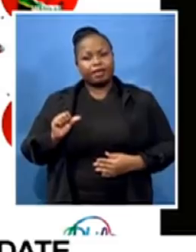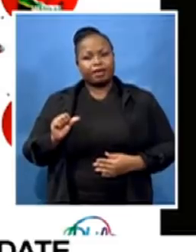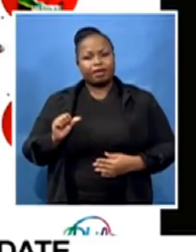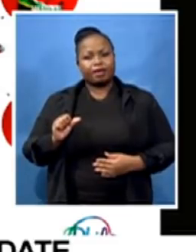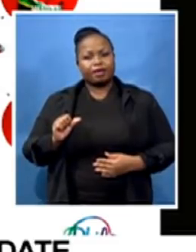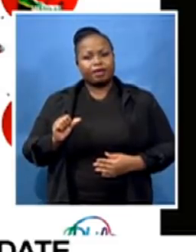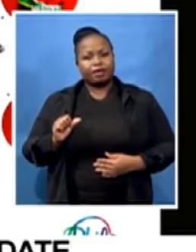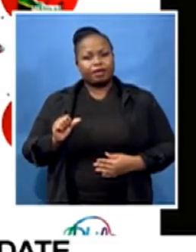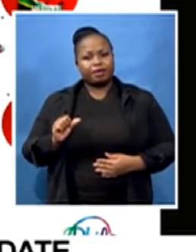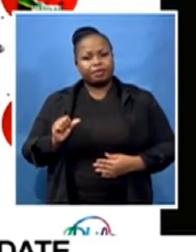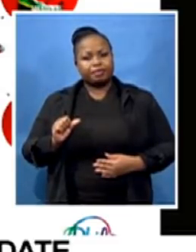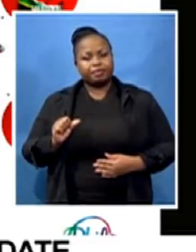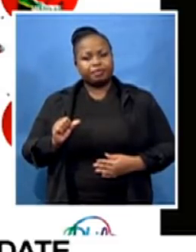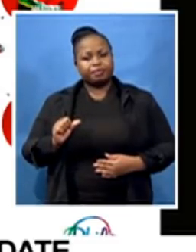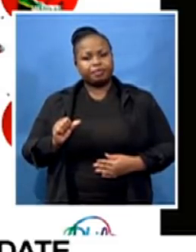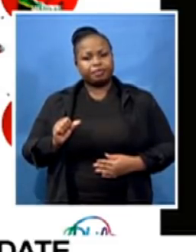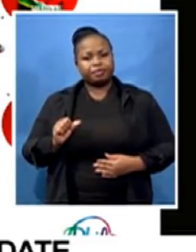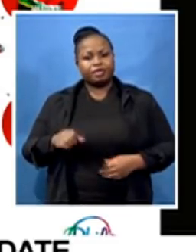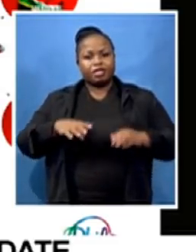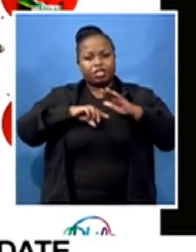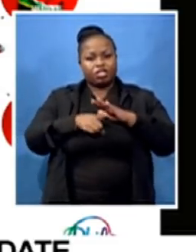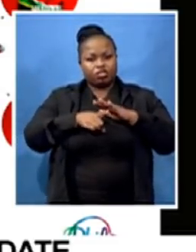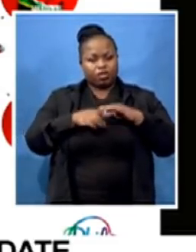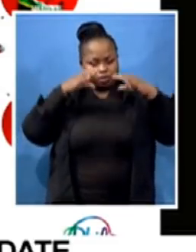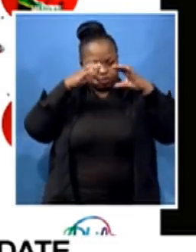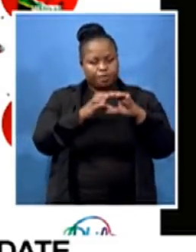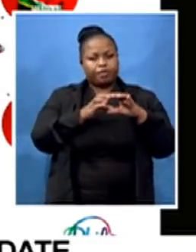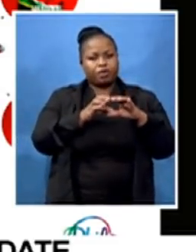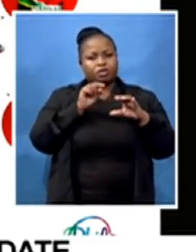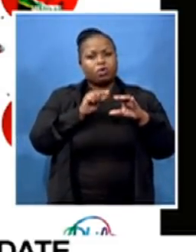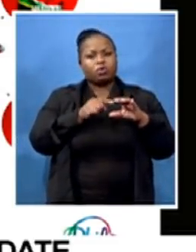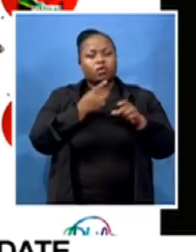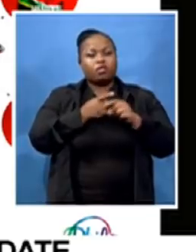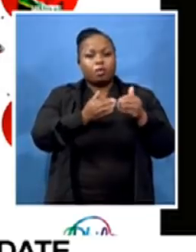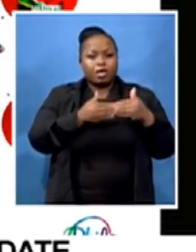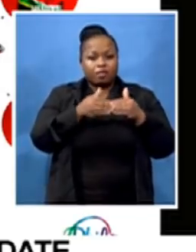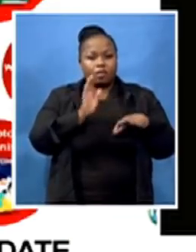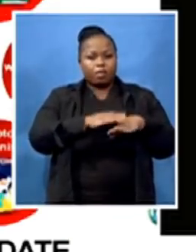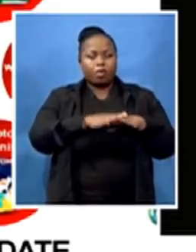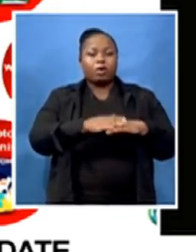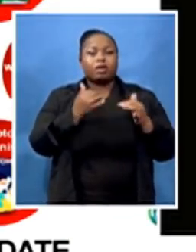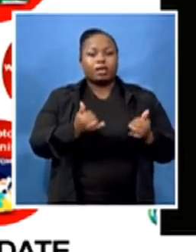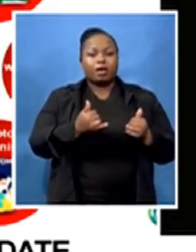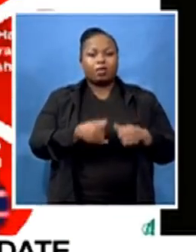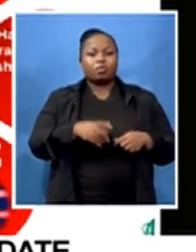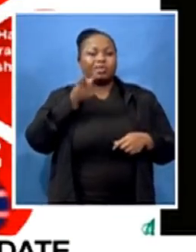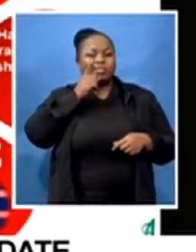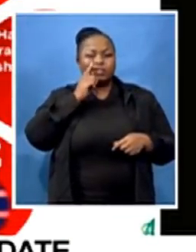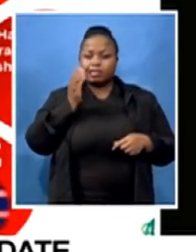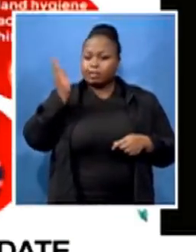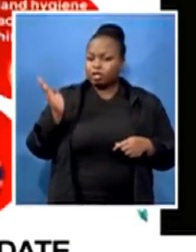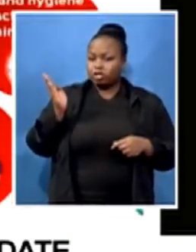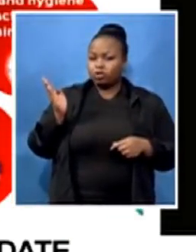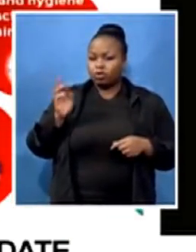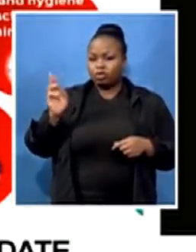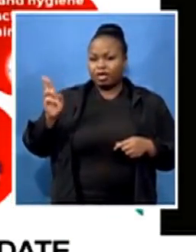district designated for vigilance, as I've indicated. We are looking at this toolkit, which is on the right here. This toolkit basically